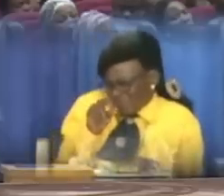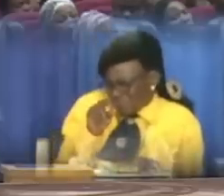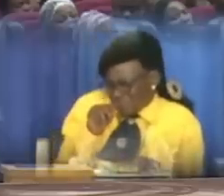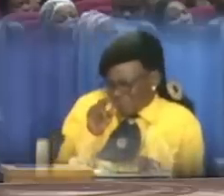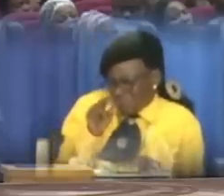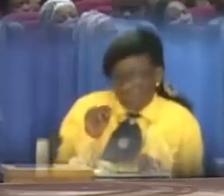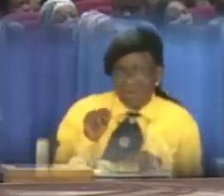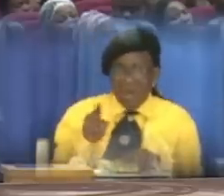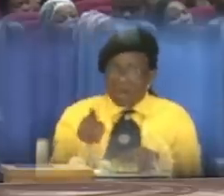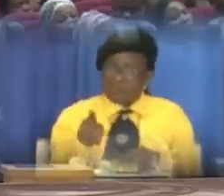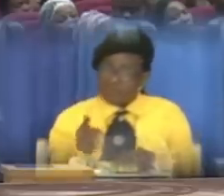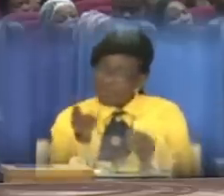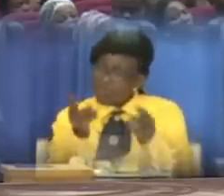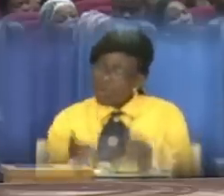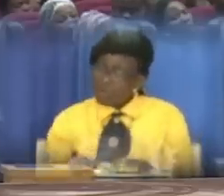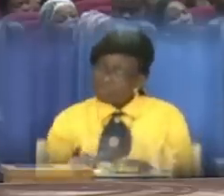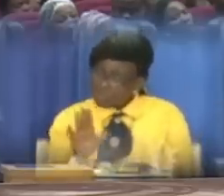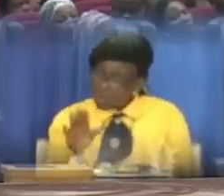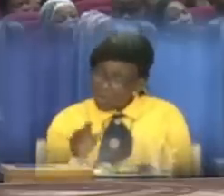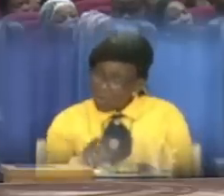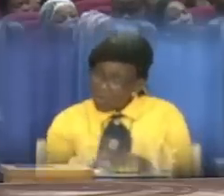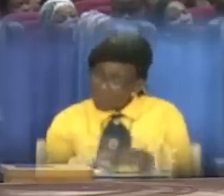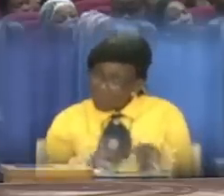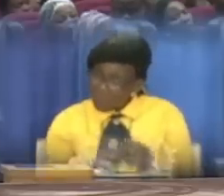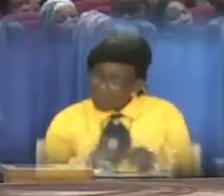you want your friend to come and sit next to you?